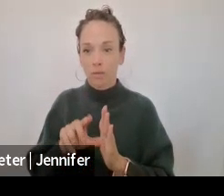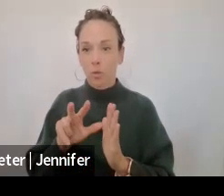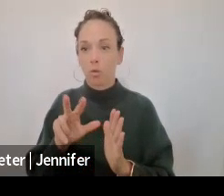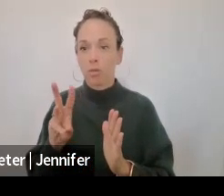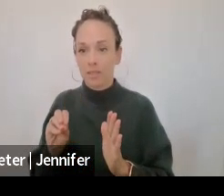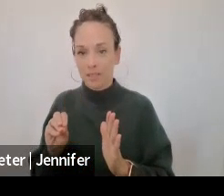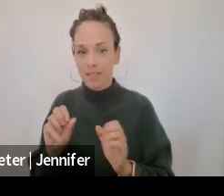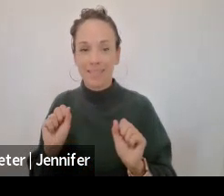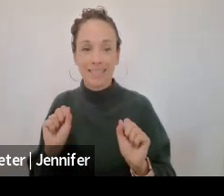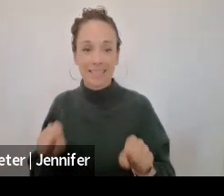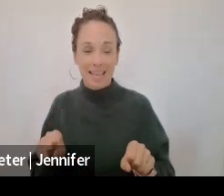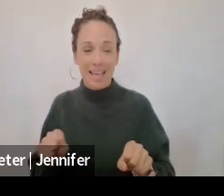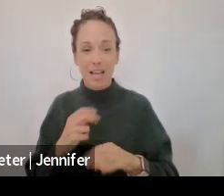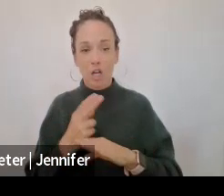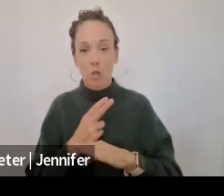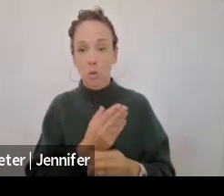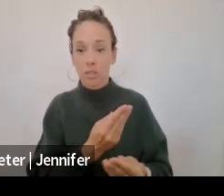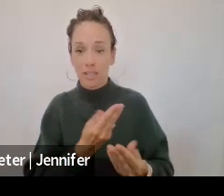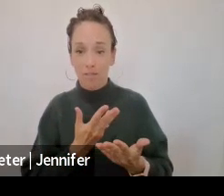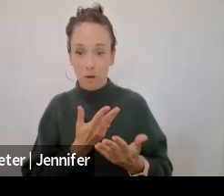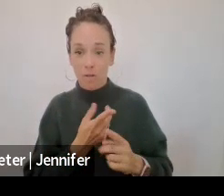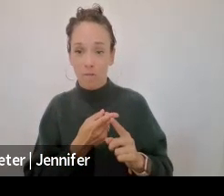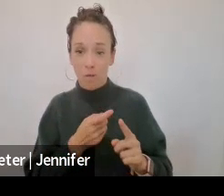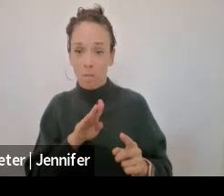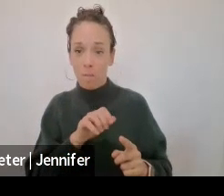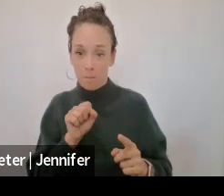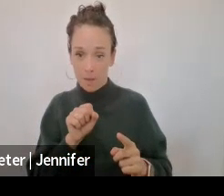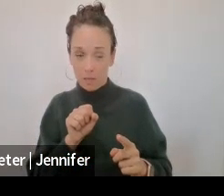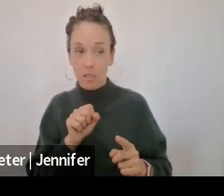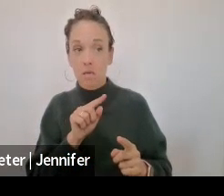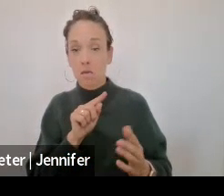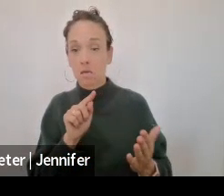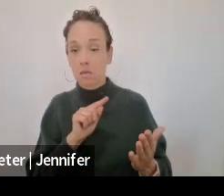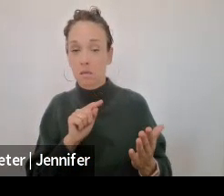the information from the BESS to then select